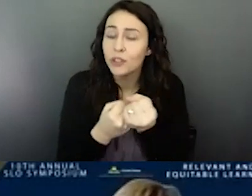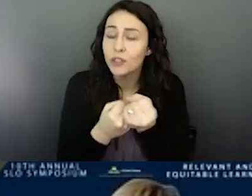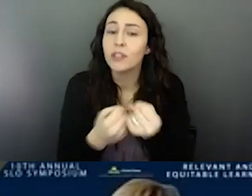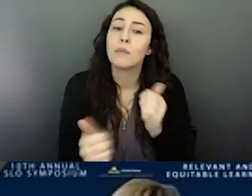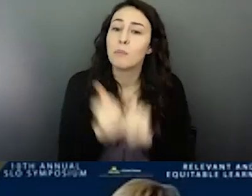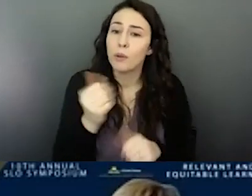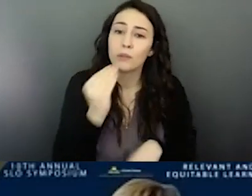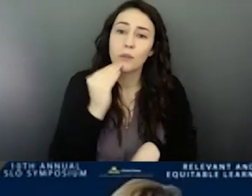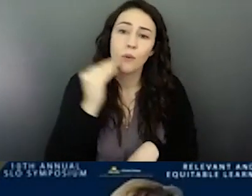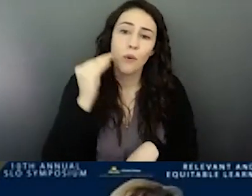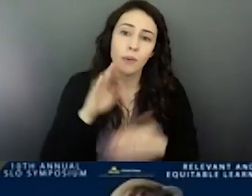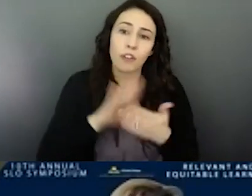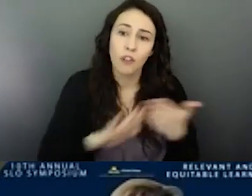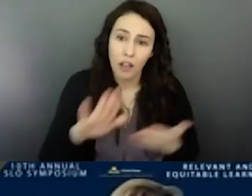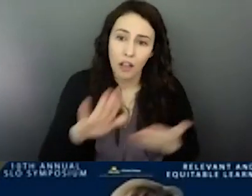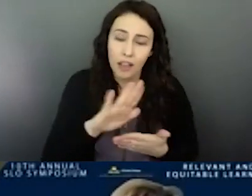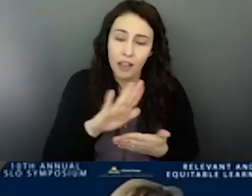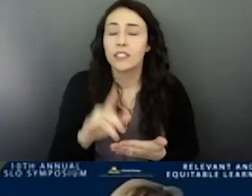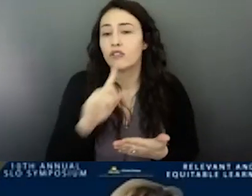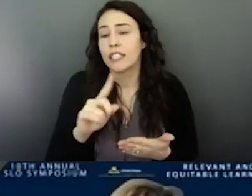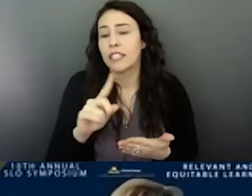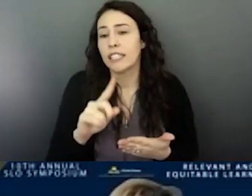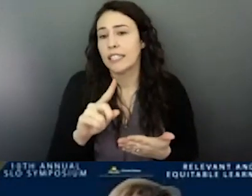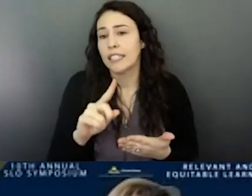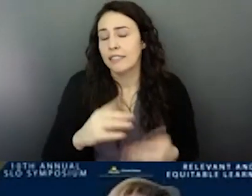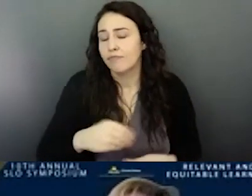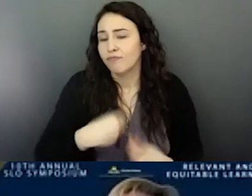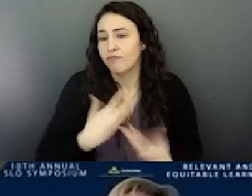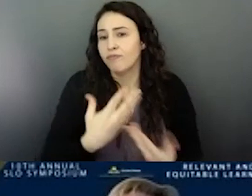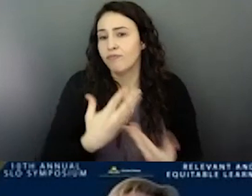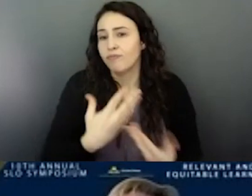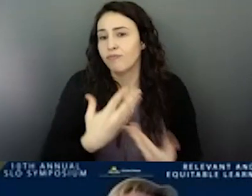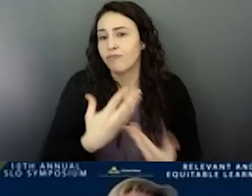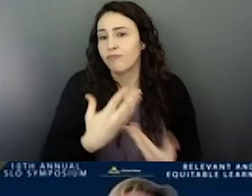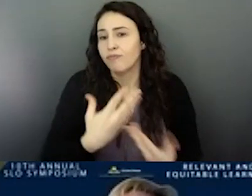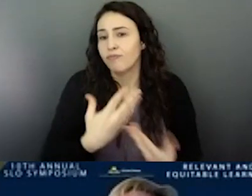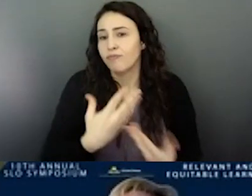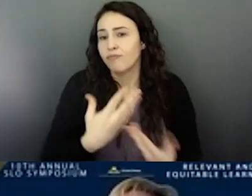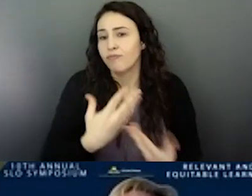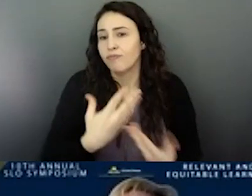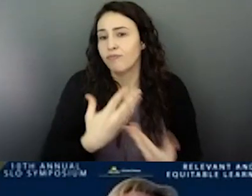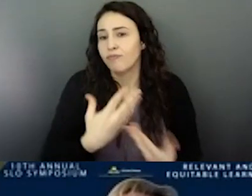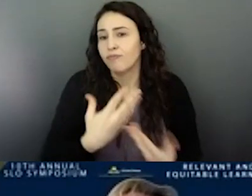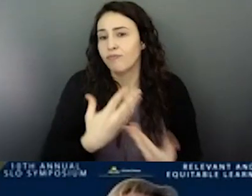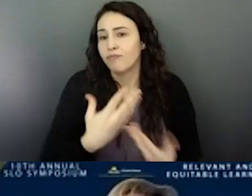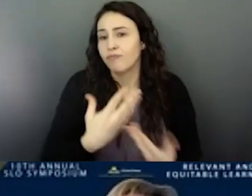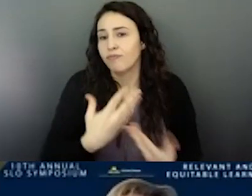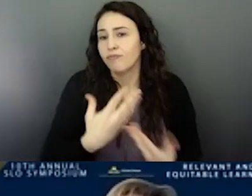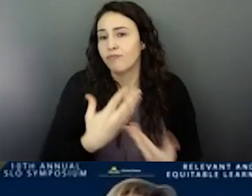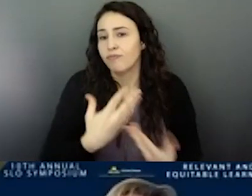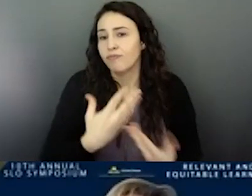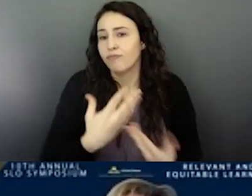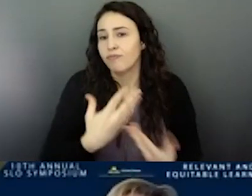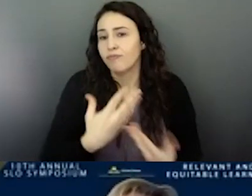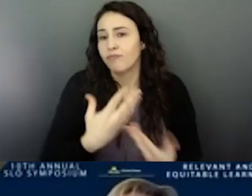have generously utilized their human capital and time to help contribute to this wonderful event that you are attending